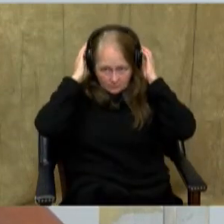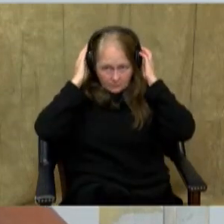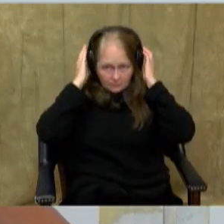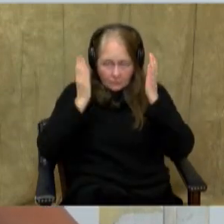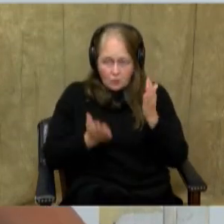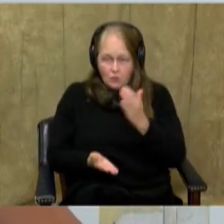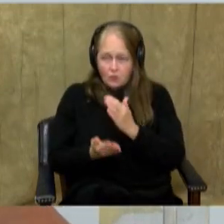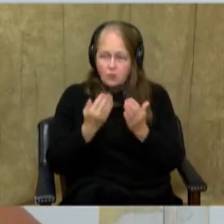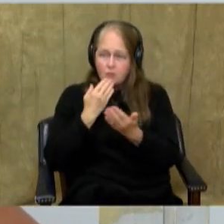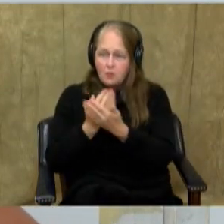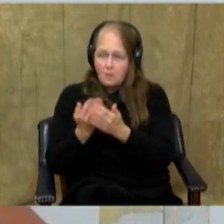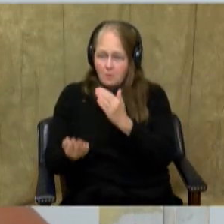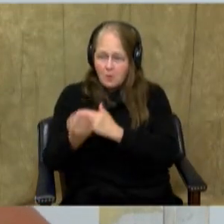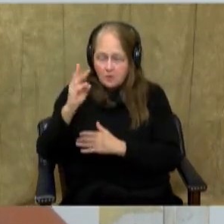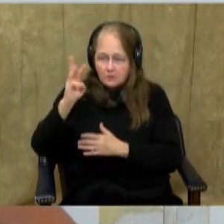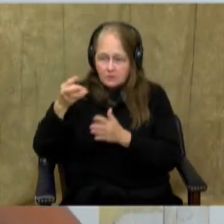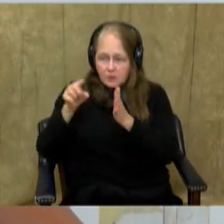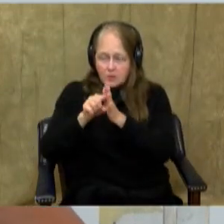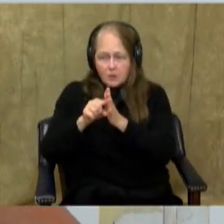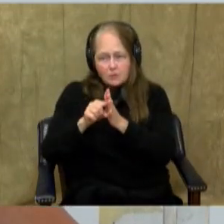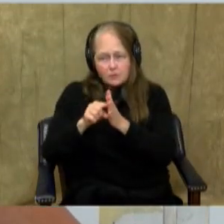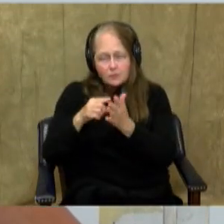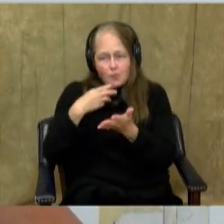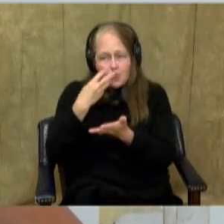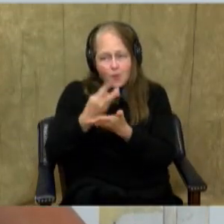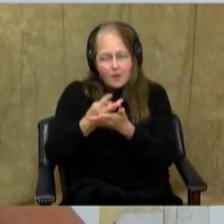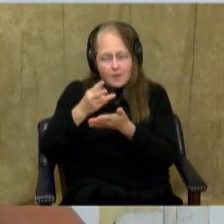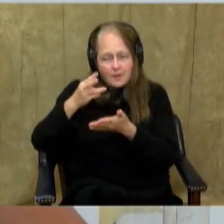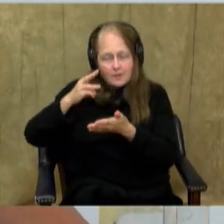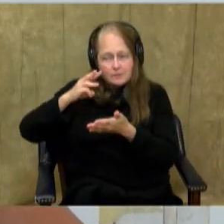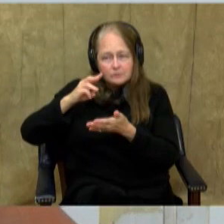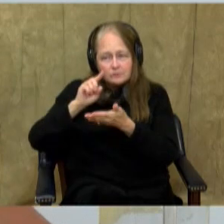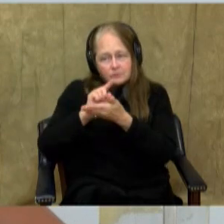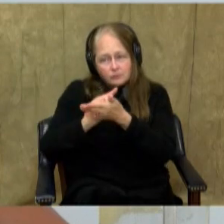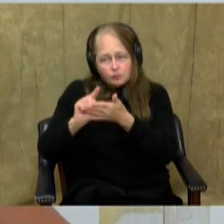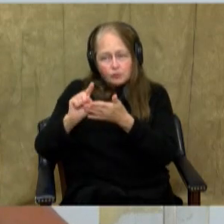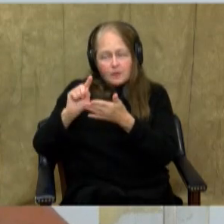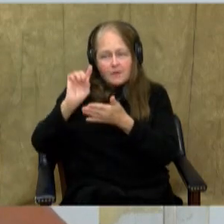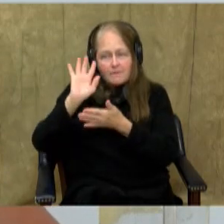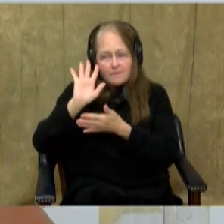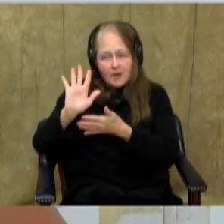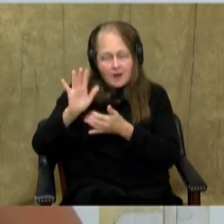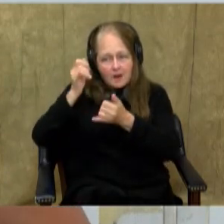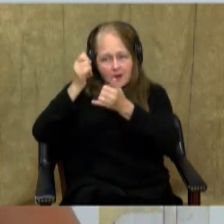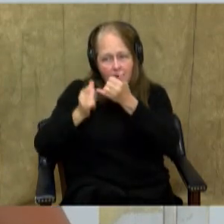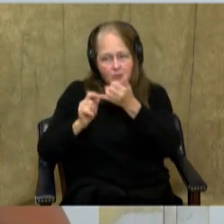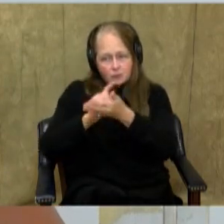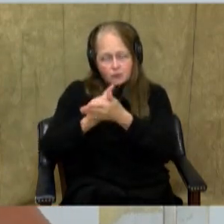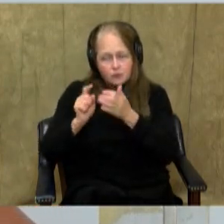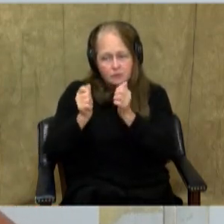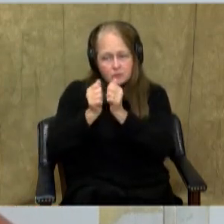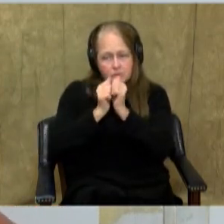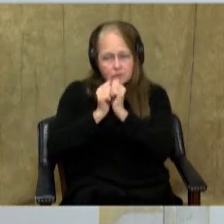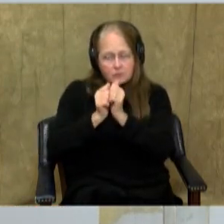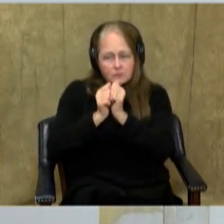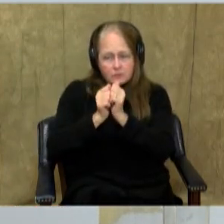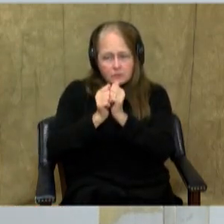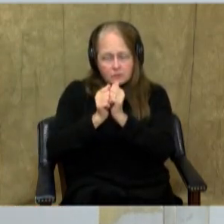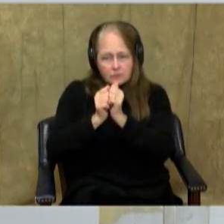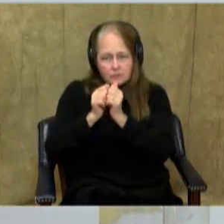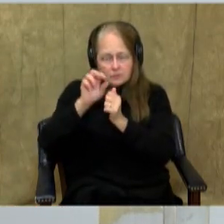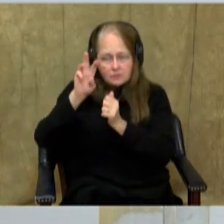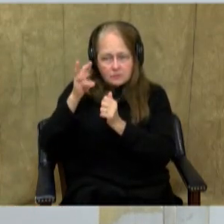Good morning, 6th grade. Welcome to science class. This is week 5 and our last week together to go over our